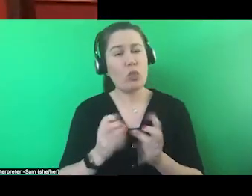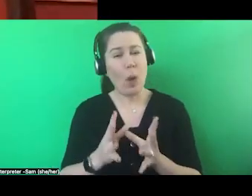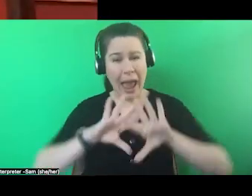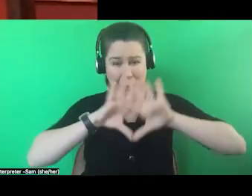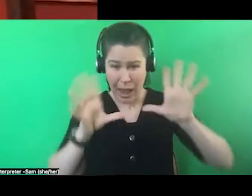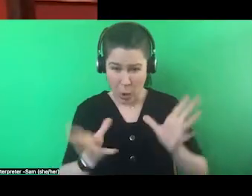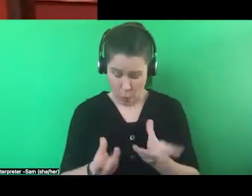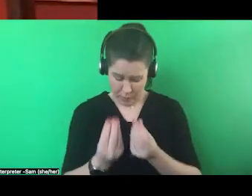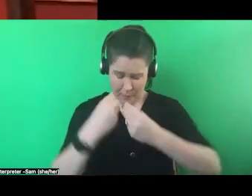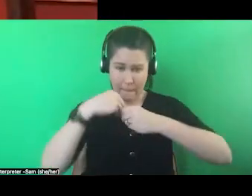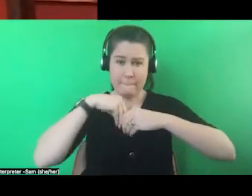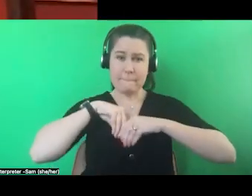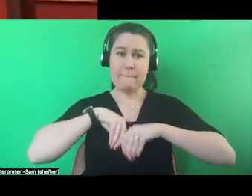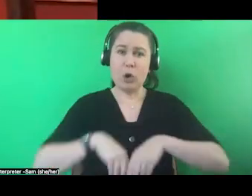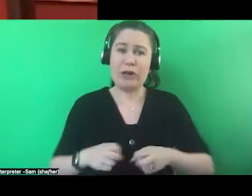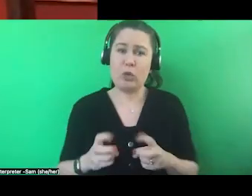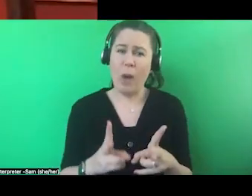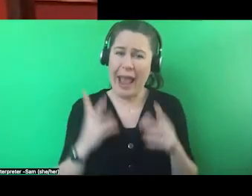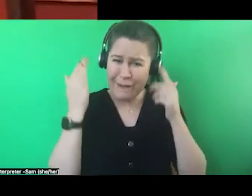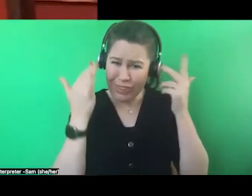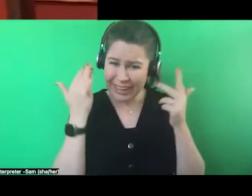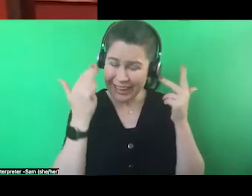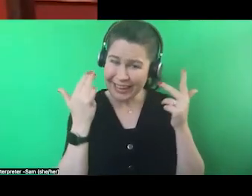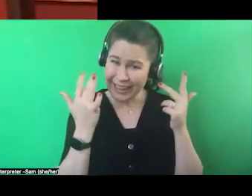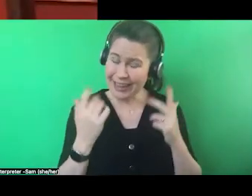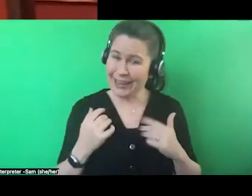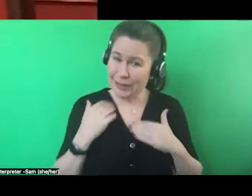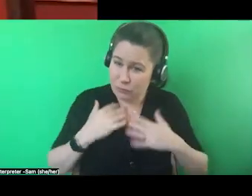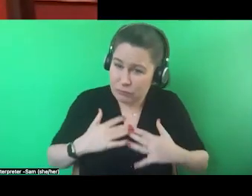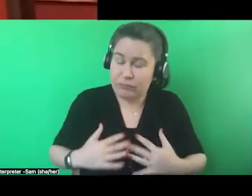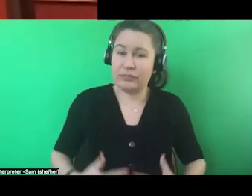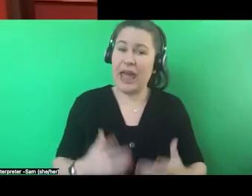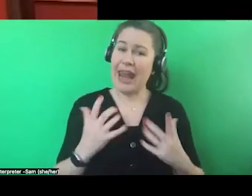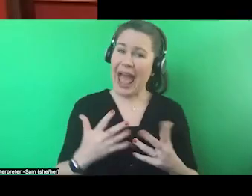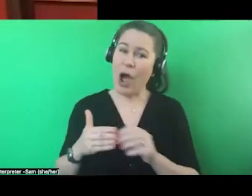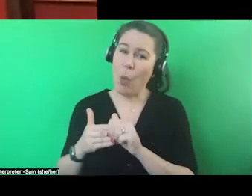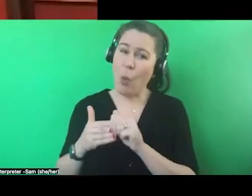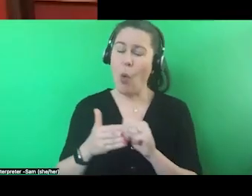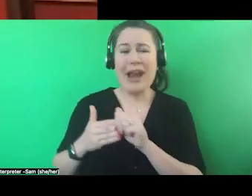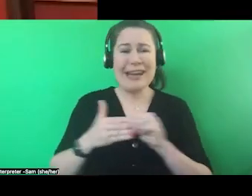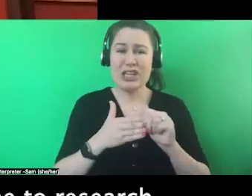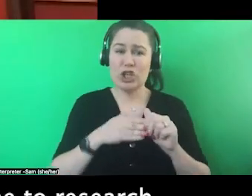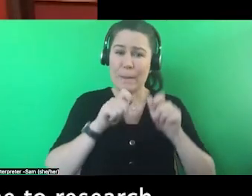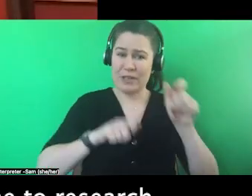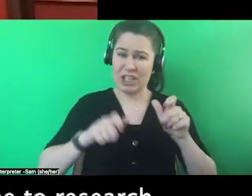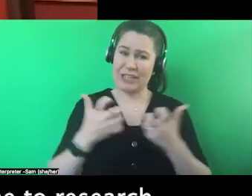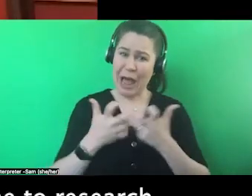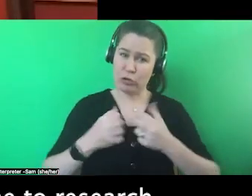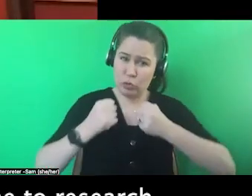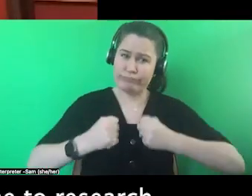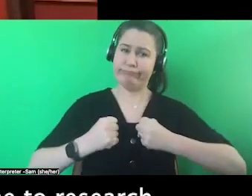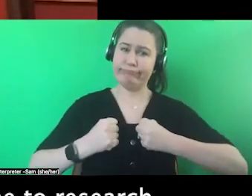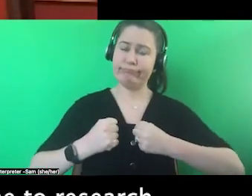an organization. I think I'll definitely take that with me, and how we each hold leadership positions. I